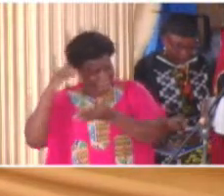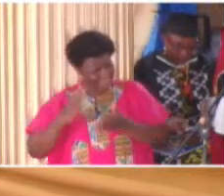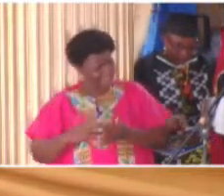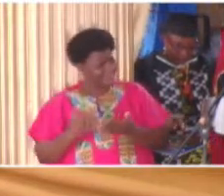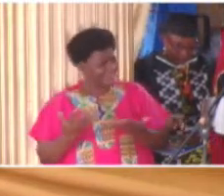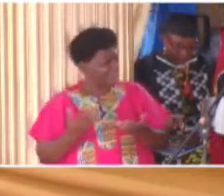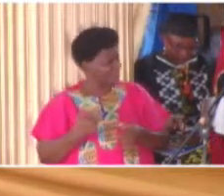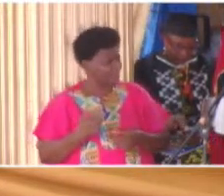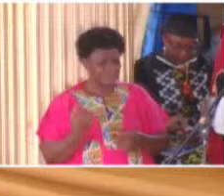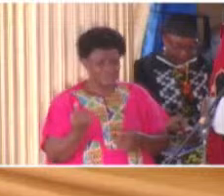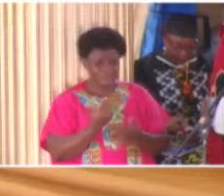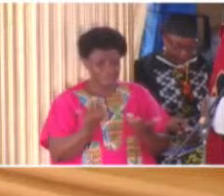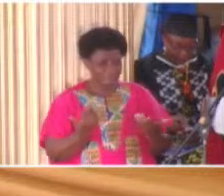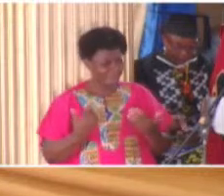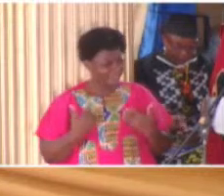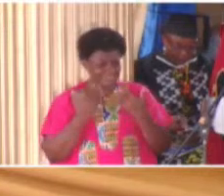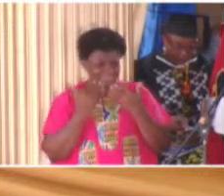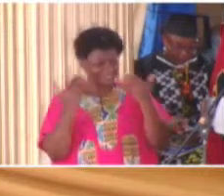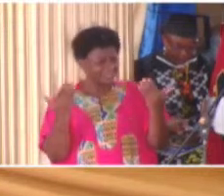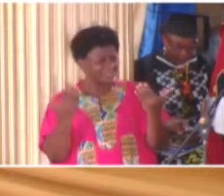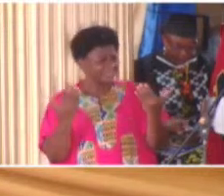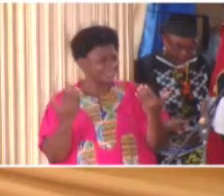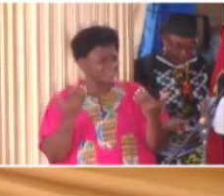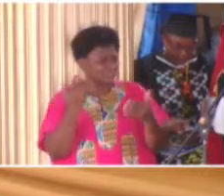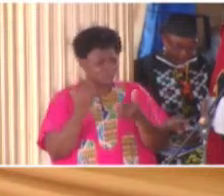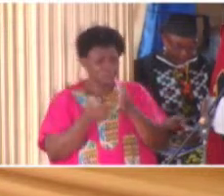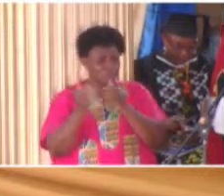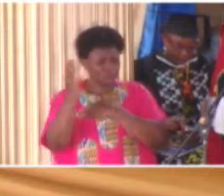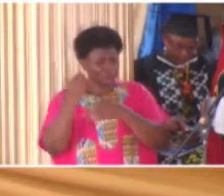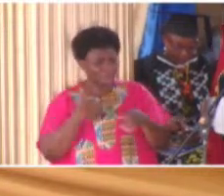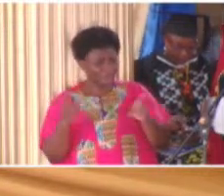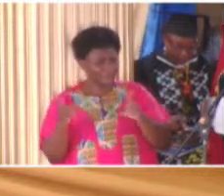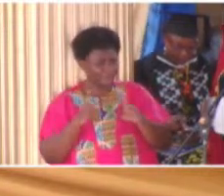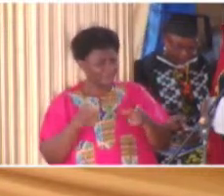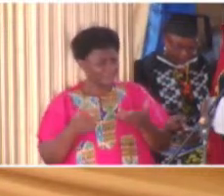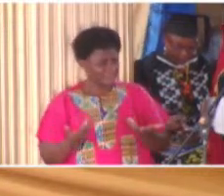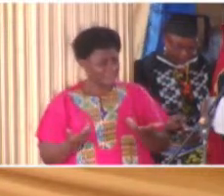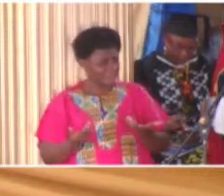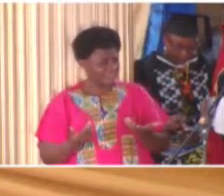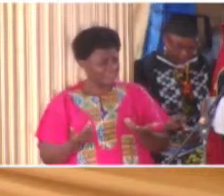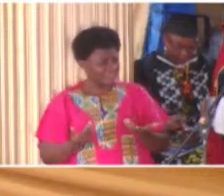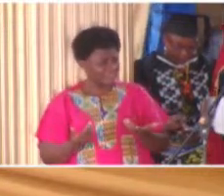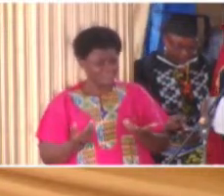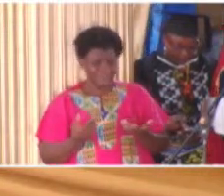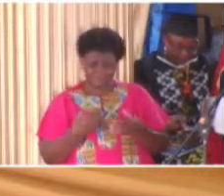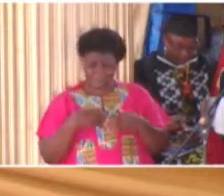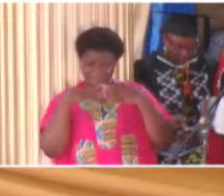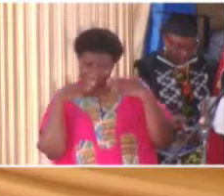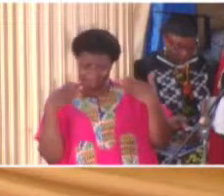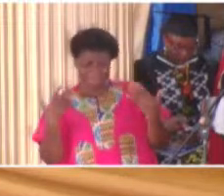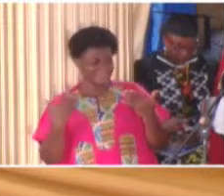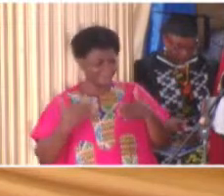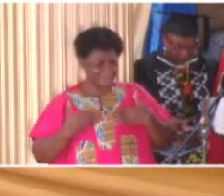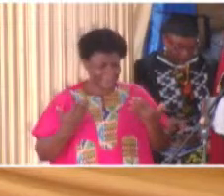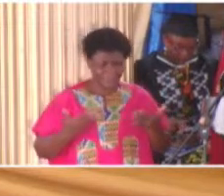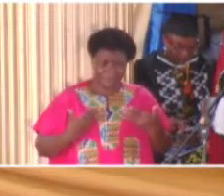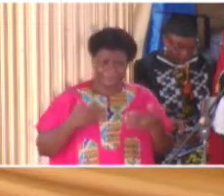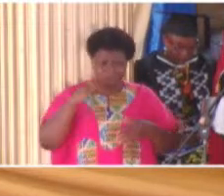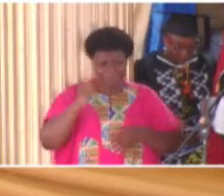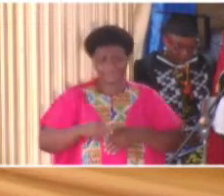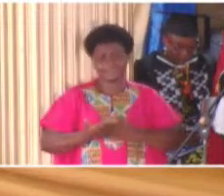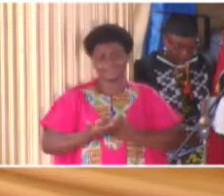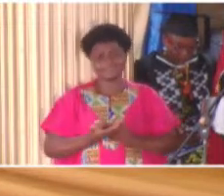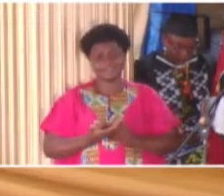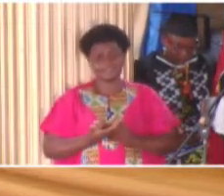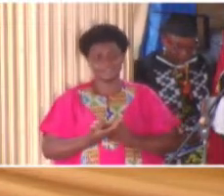should be appreciative of what God has done for you and be smiling and be happy.